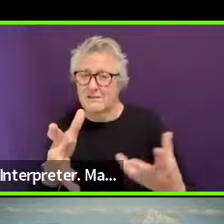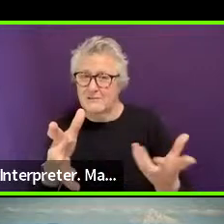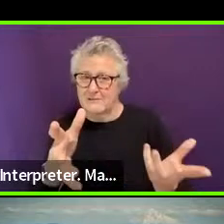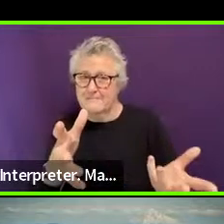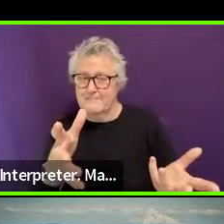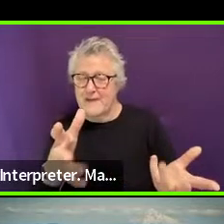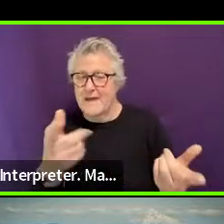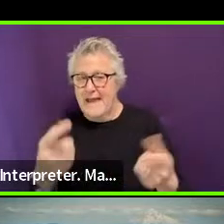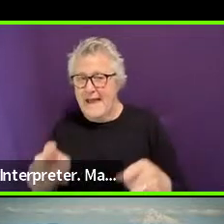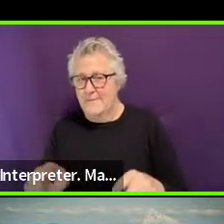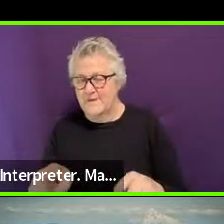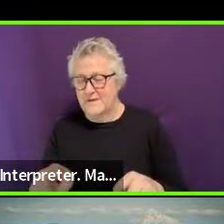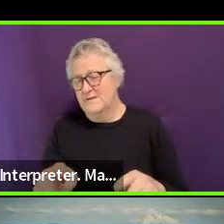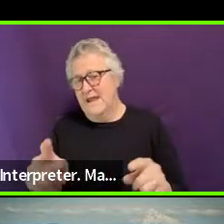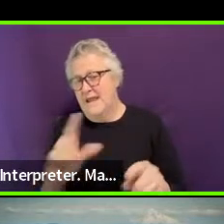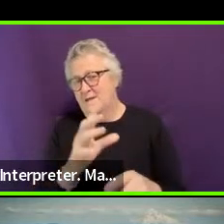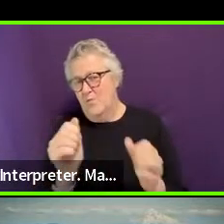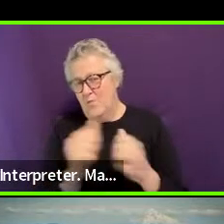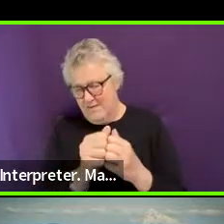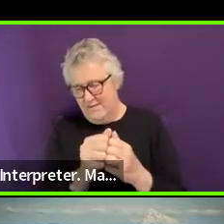desired outcomes.